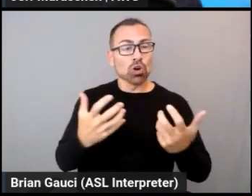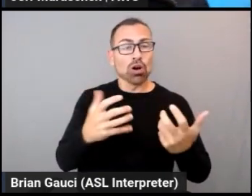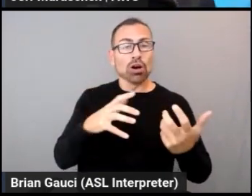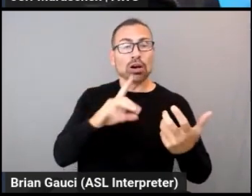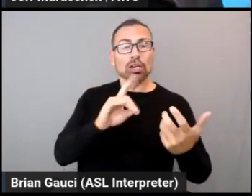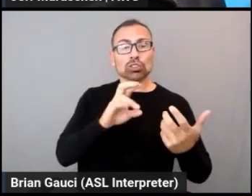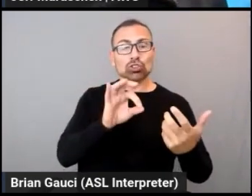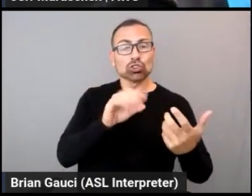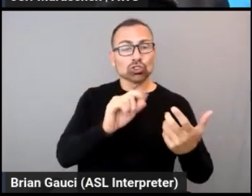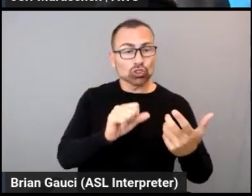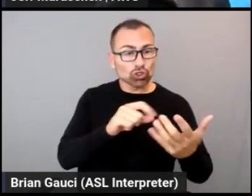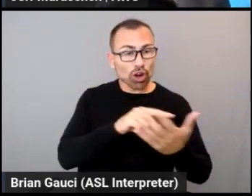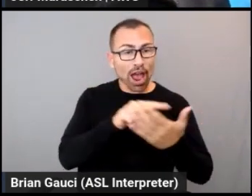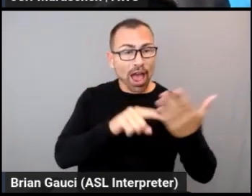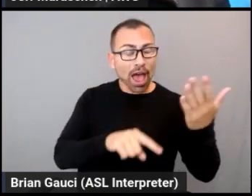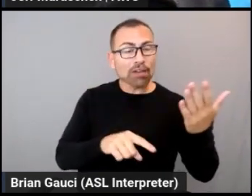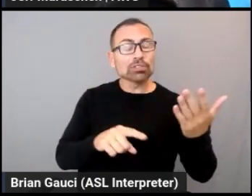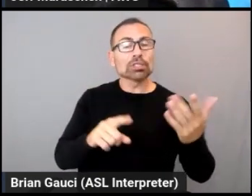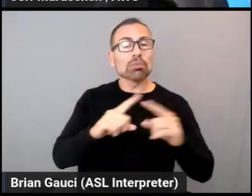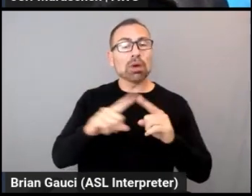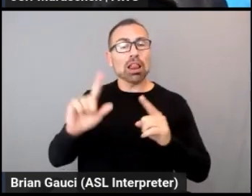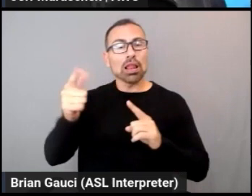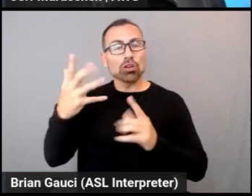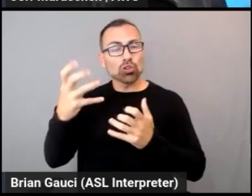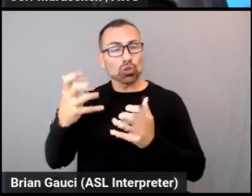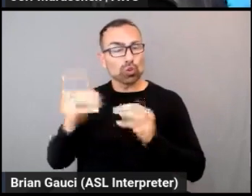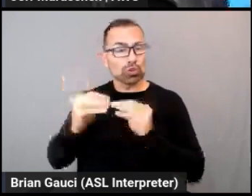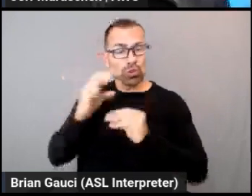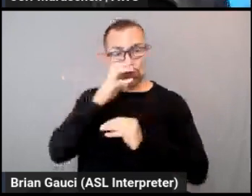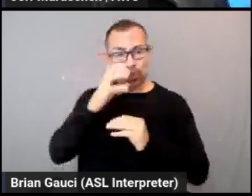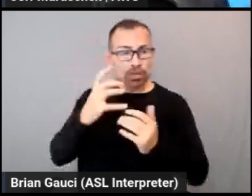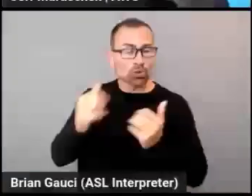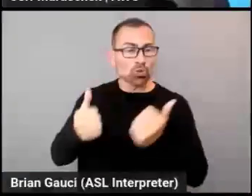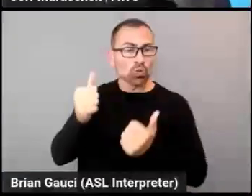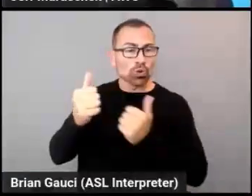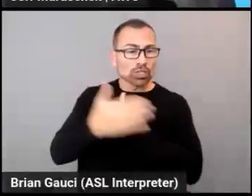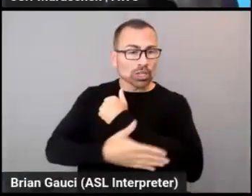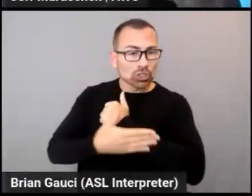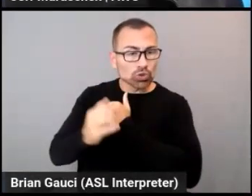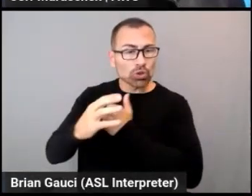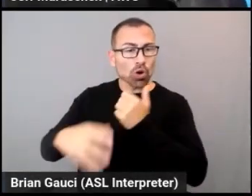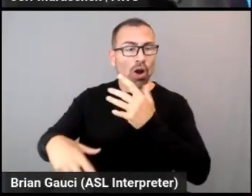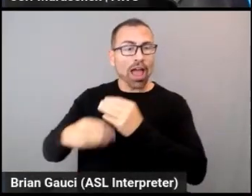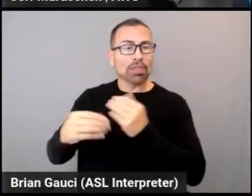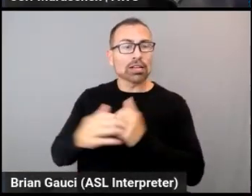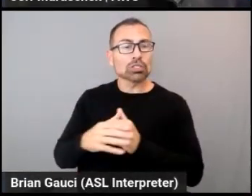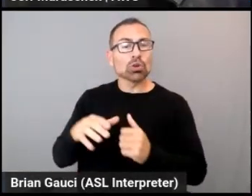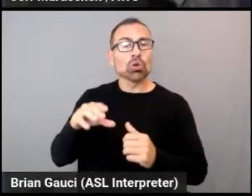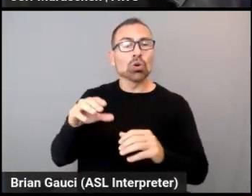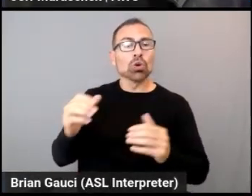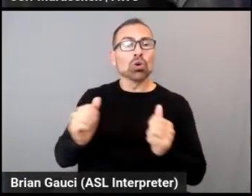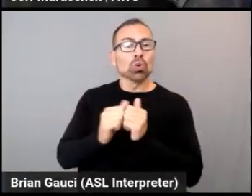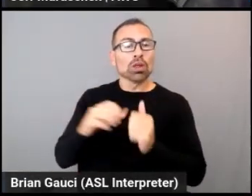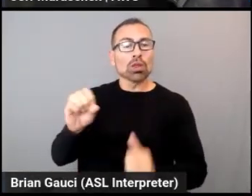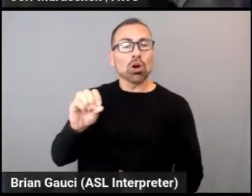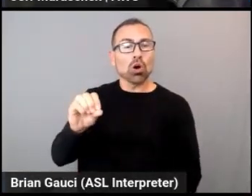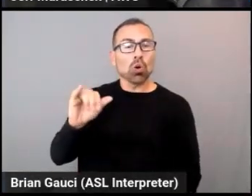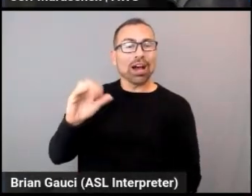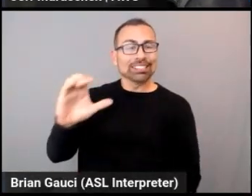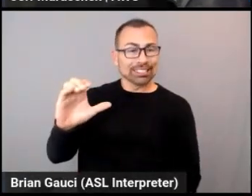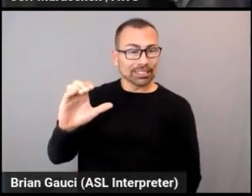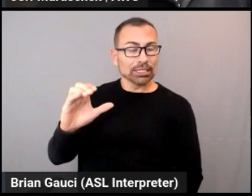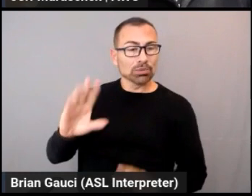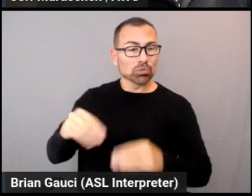what country they're in, or you want to add additional things with the OIDC providers, you can add that as something that is sent